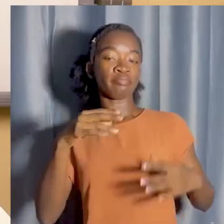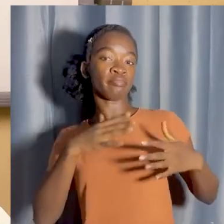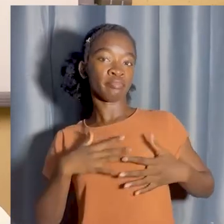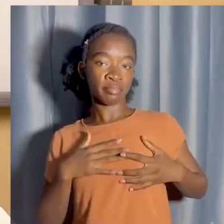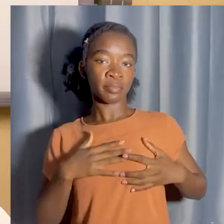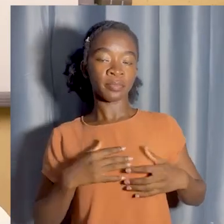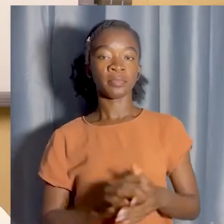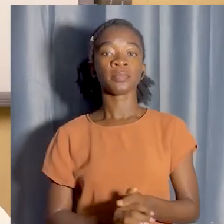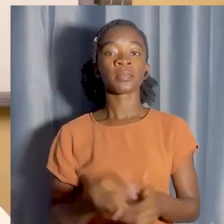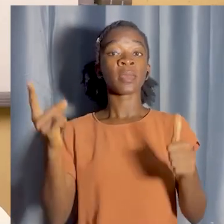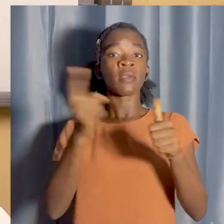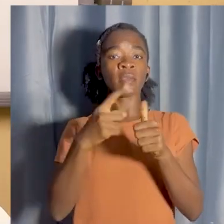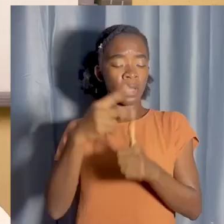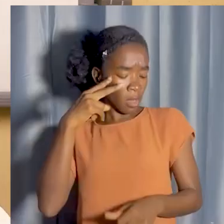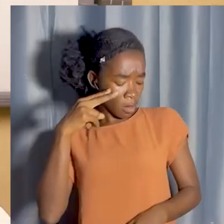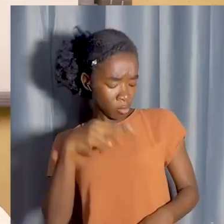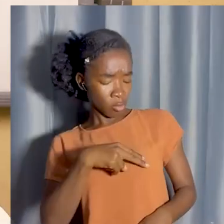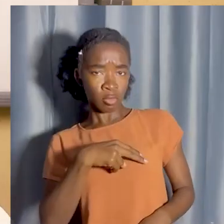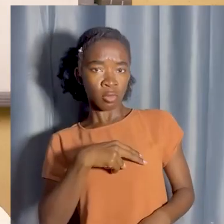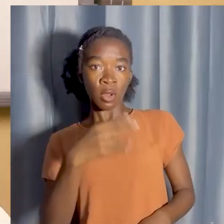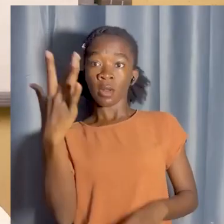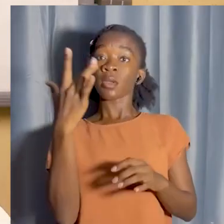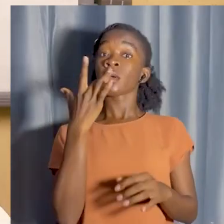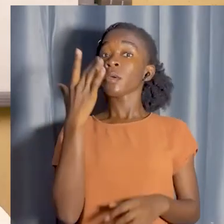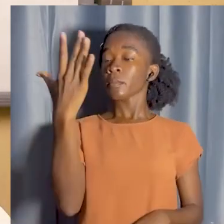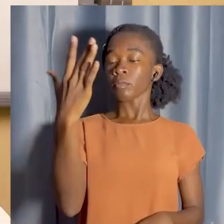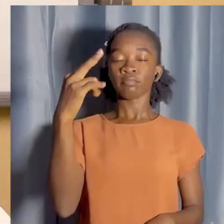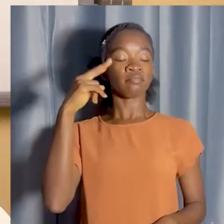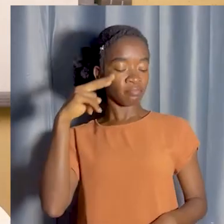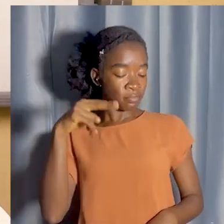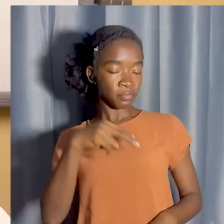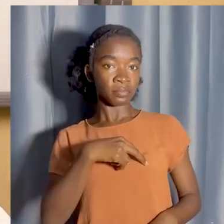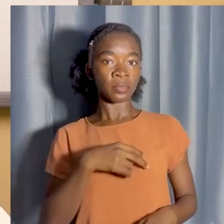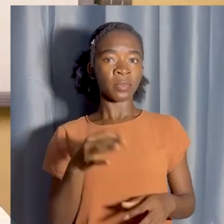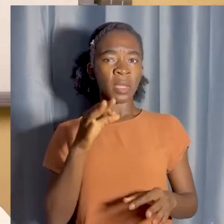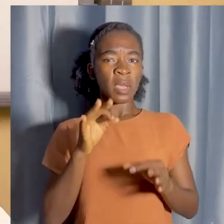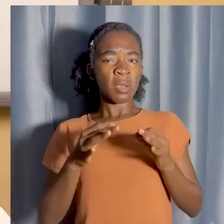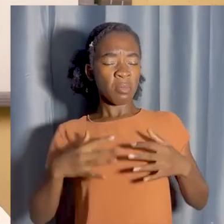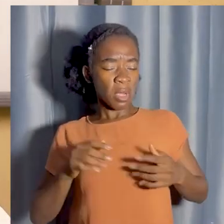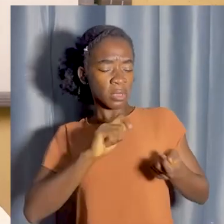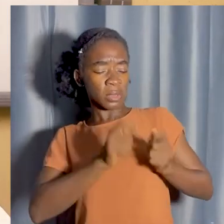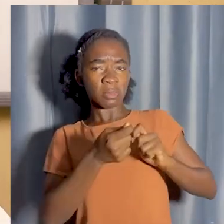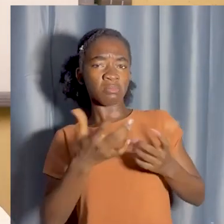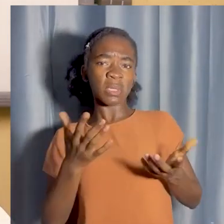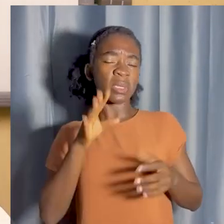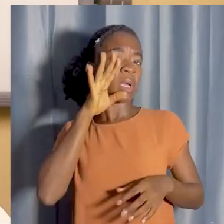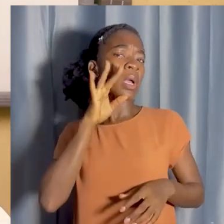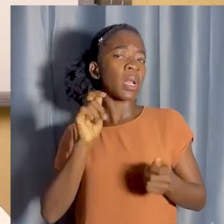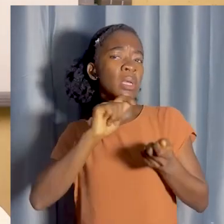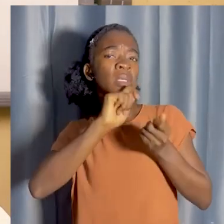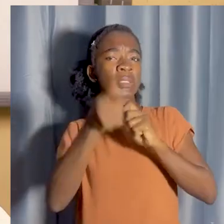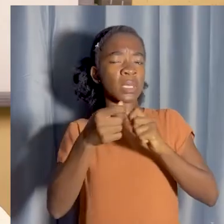you do is to look at the breast in the mirror. You are looking for any changes. So are there changes in the skin? Does it look like